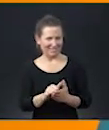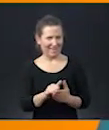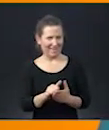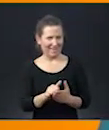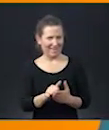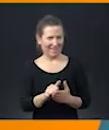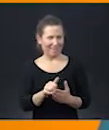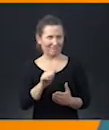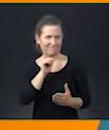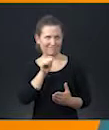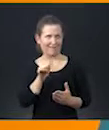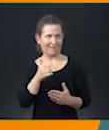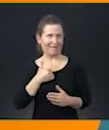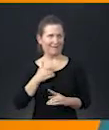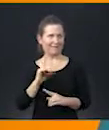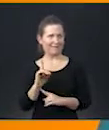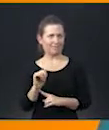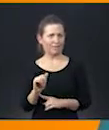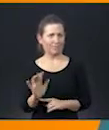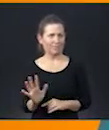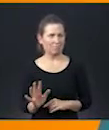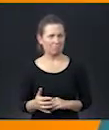disability.